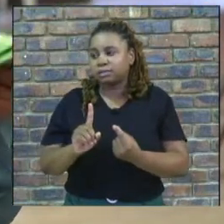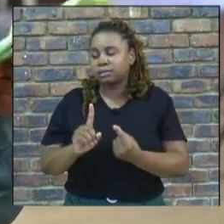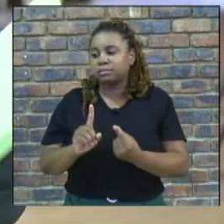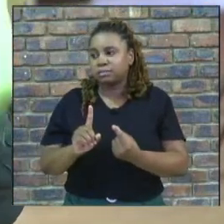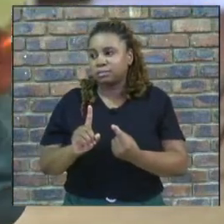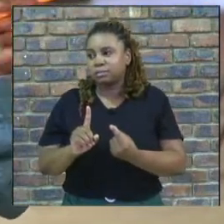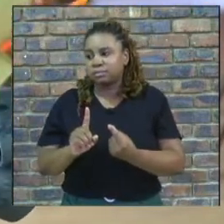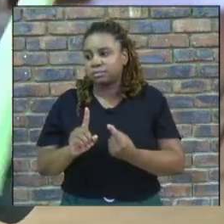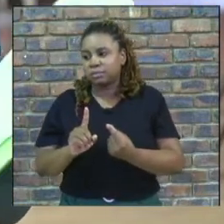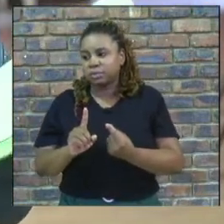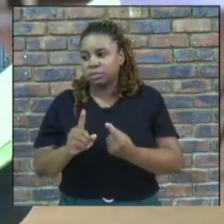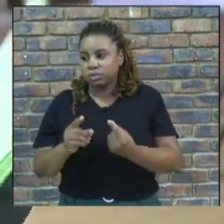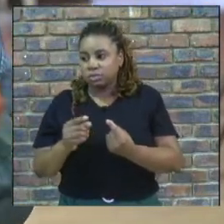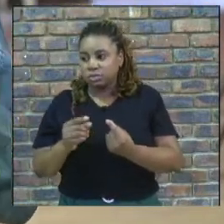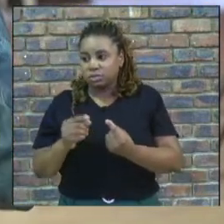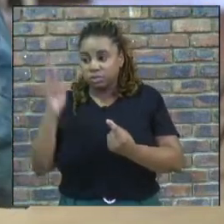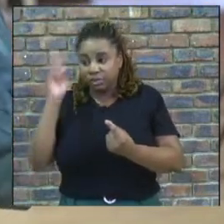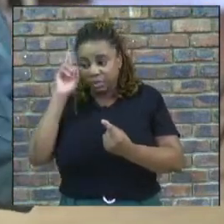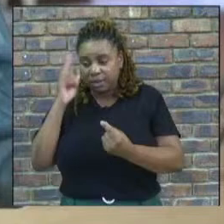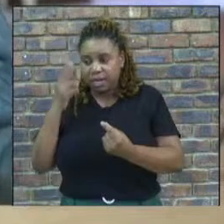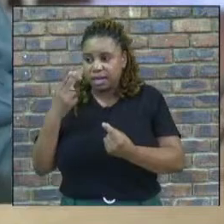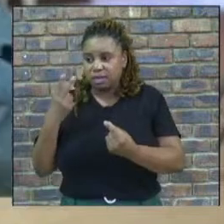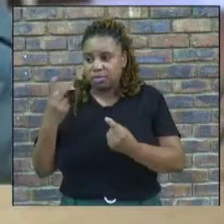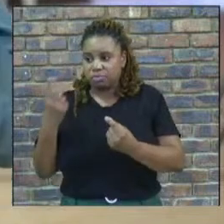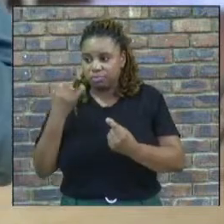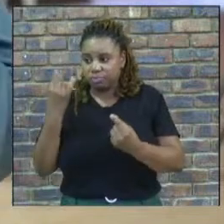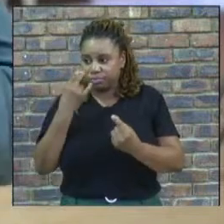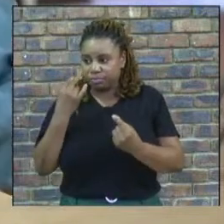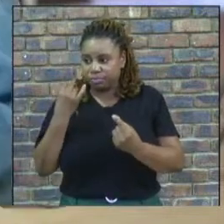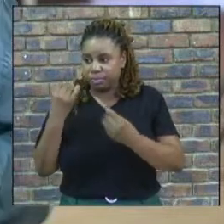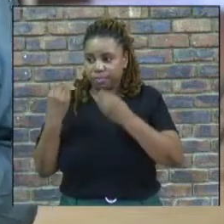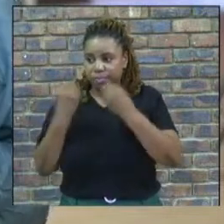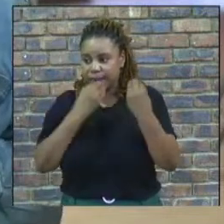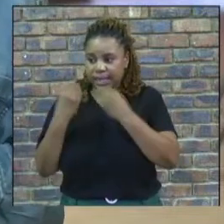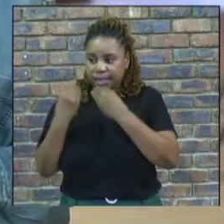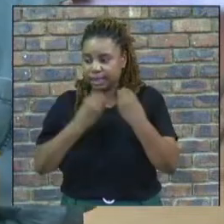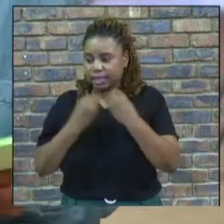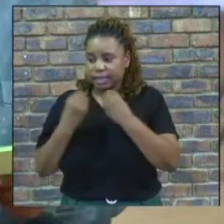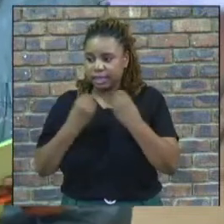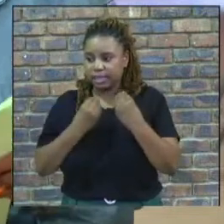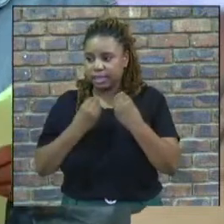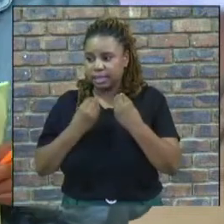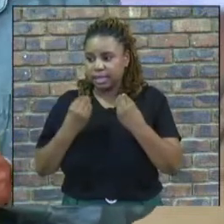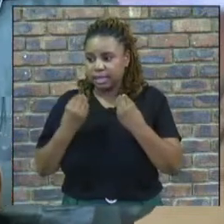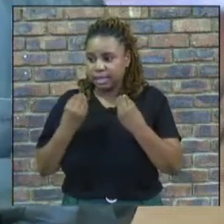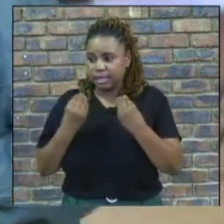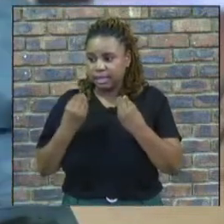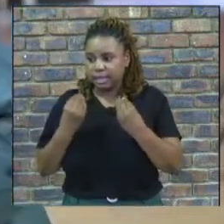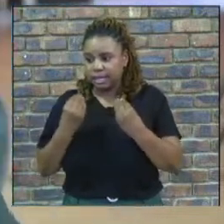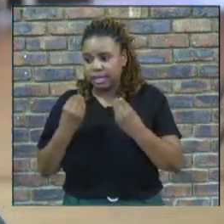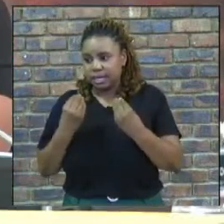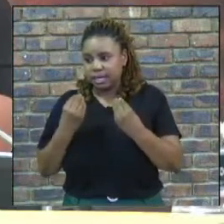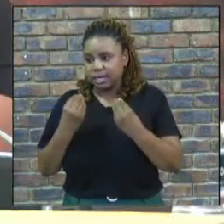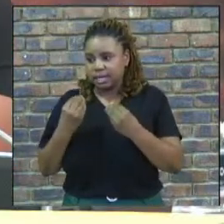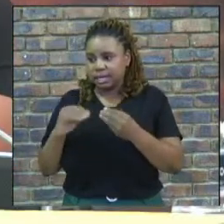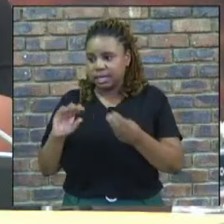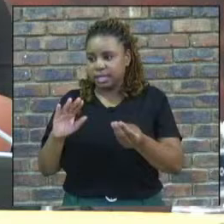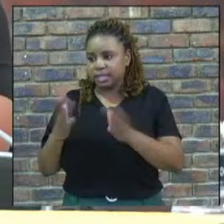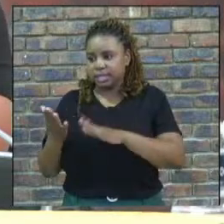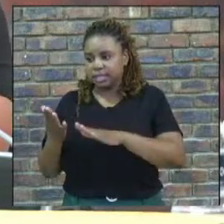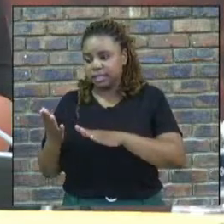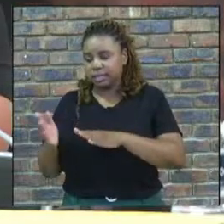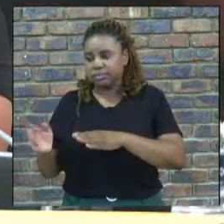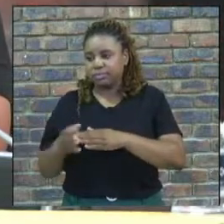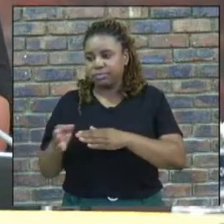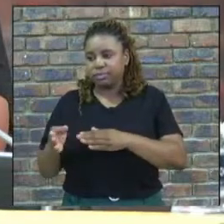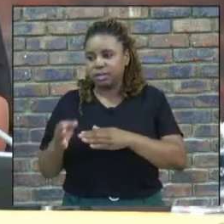blasting nani abulala ama fish yini ezo save lawo ma fish na. Ngiyabonga. Thank you